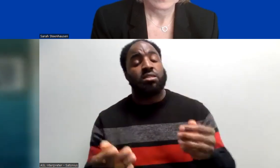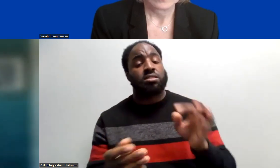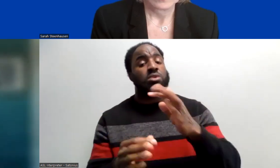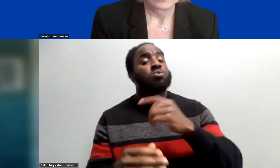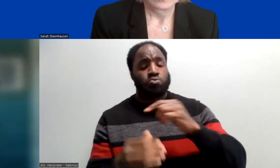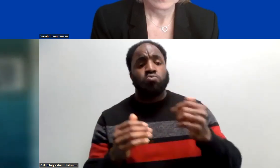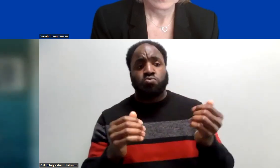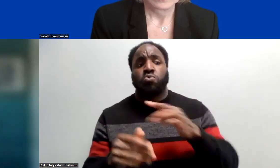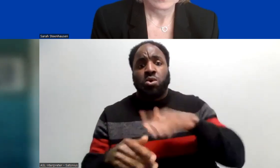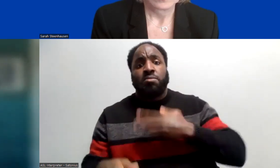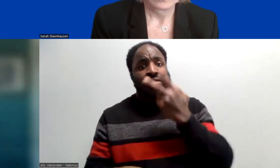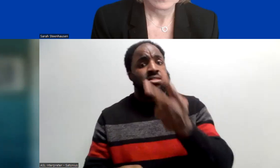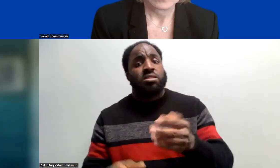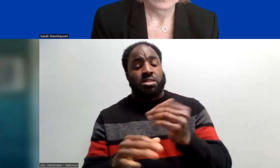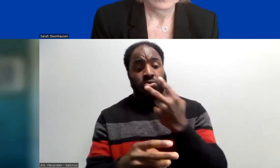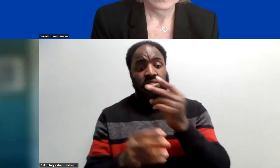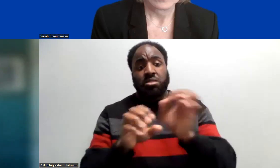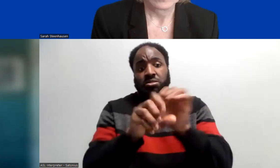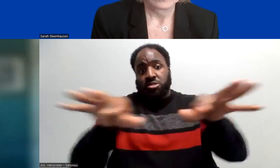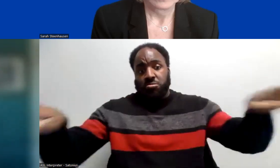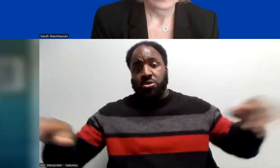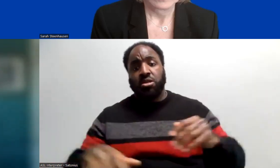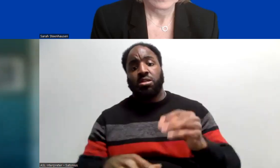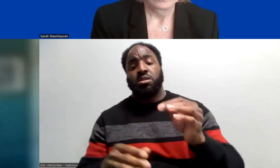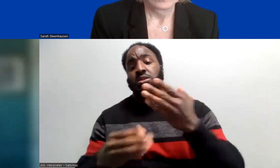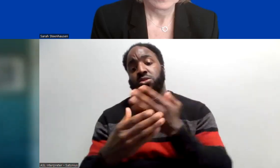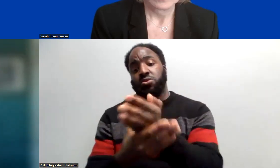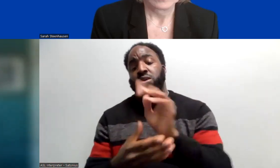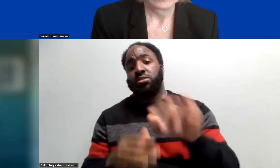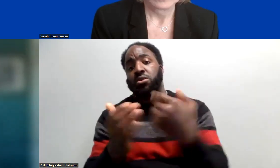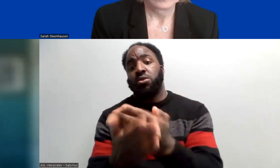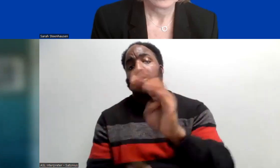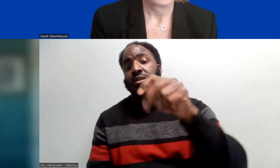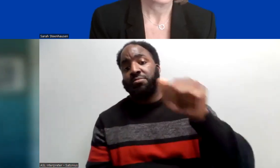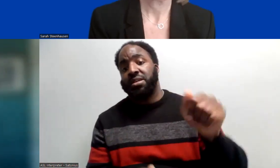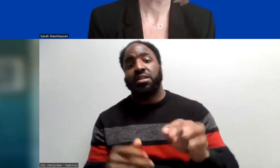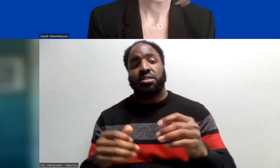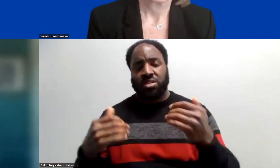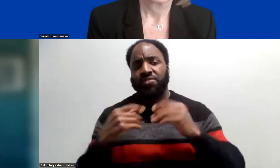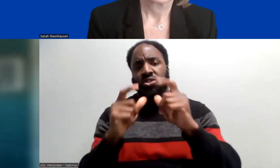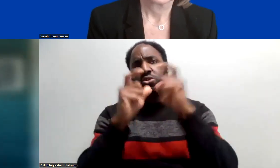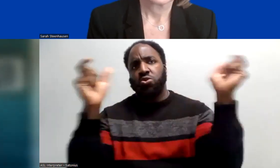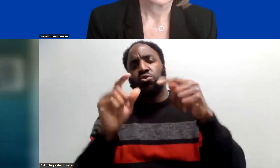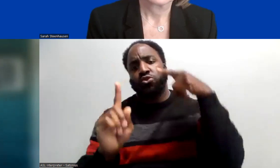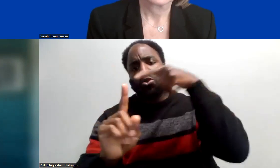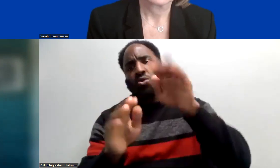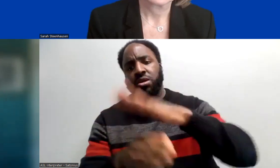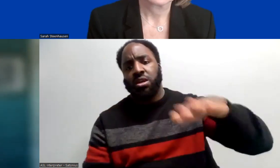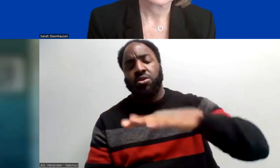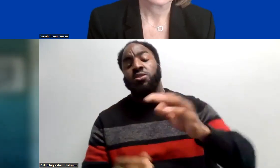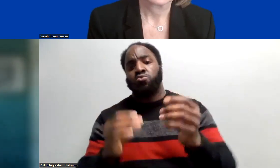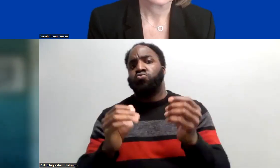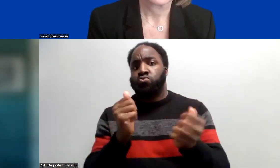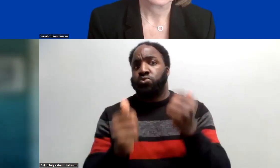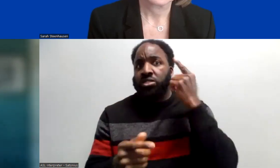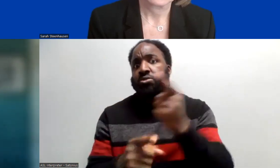and we see that they're spread out throughout the whole MPA. There's something kind of in each goal area, which we think is appropriate because this